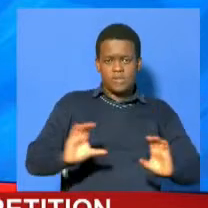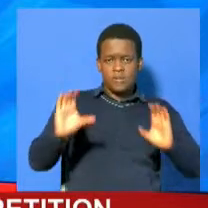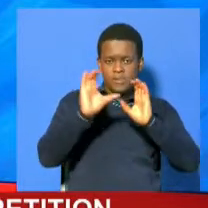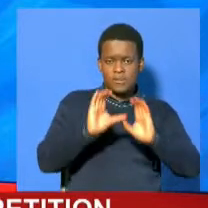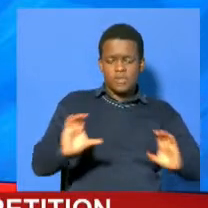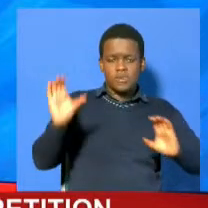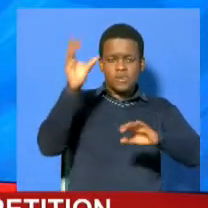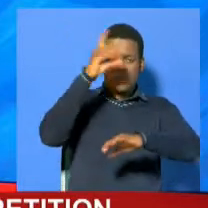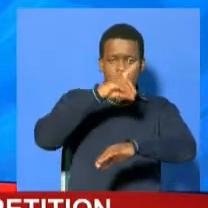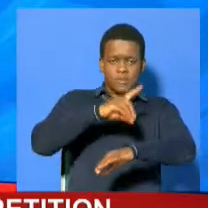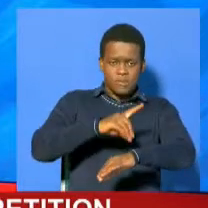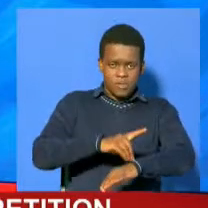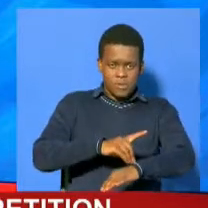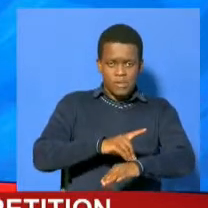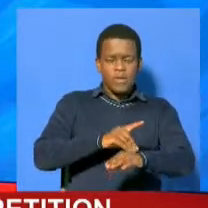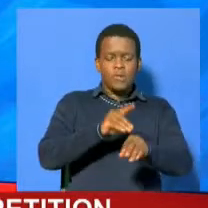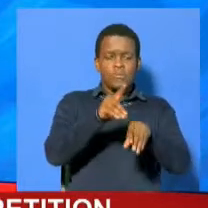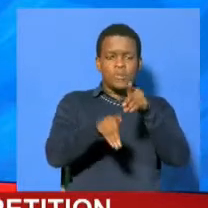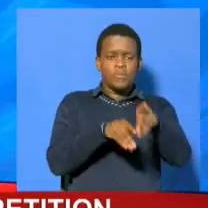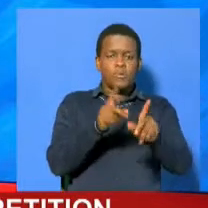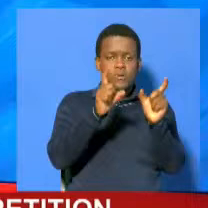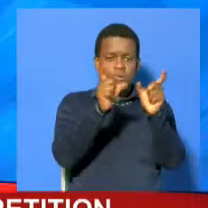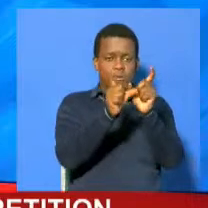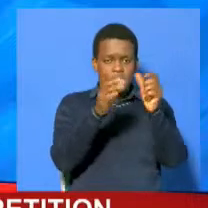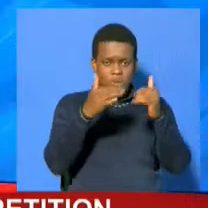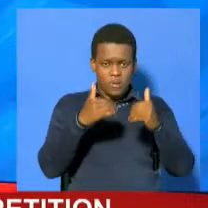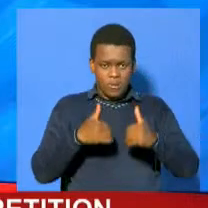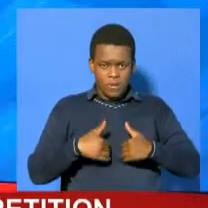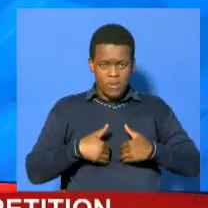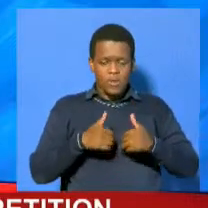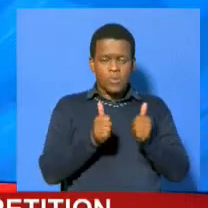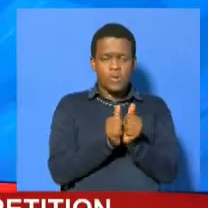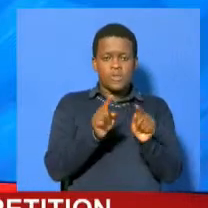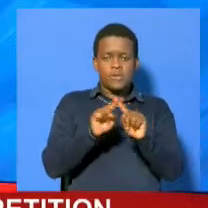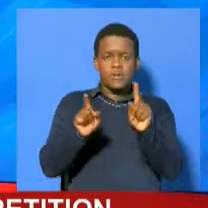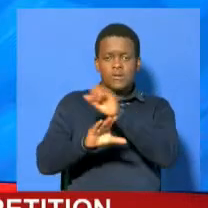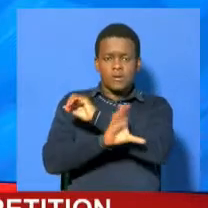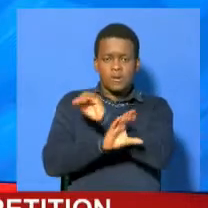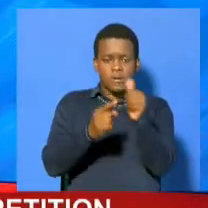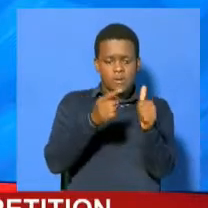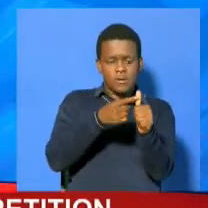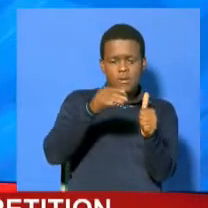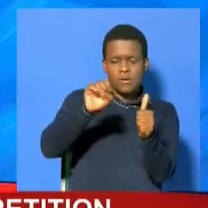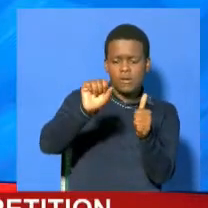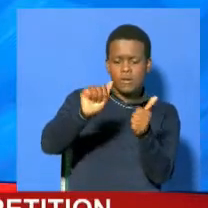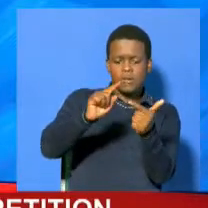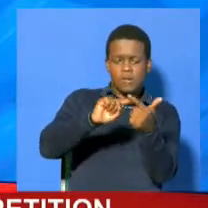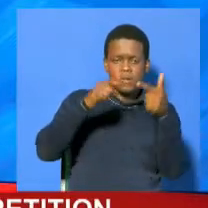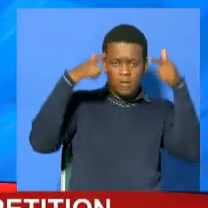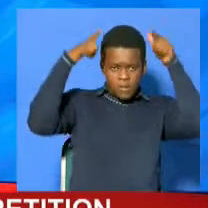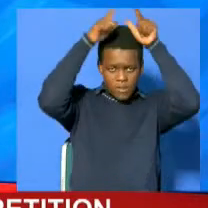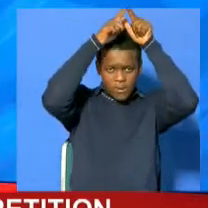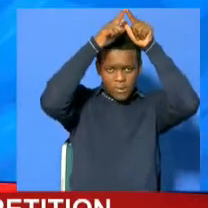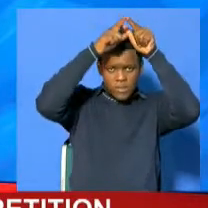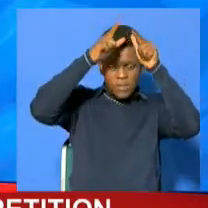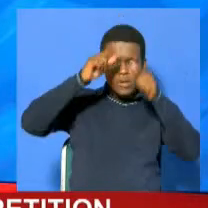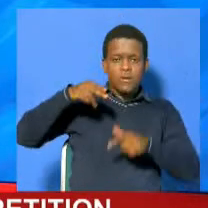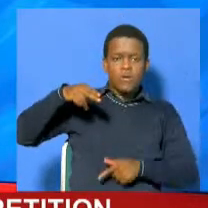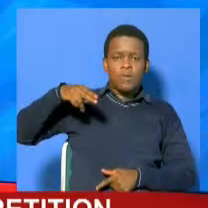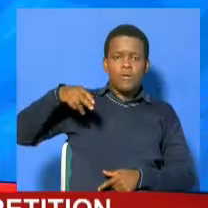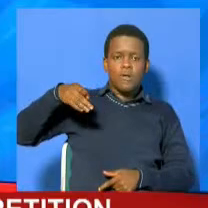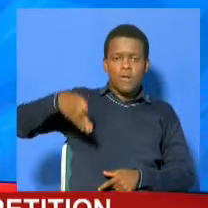top positions in competitions across a number of countries, including South Africa, Lesotho, Namibia